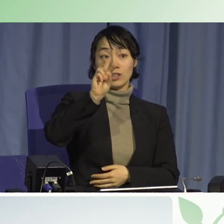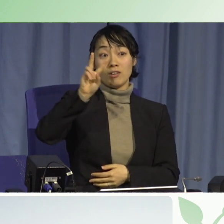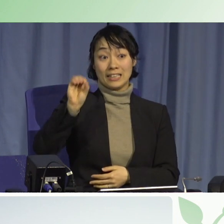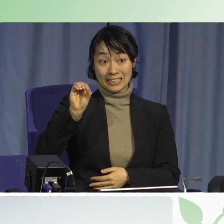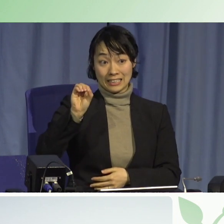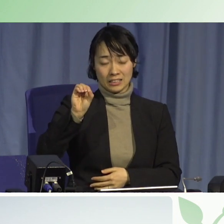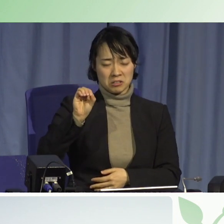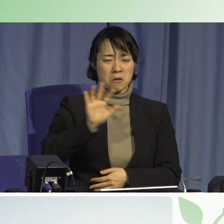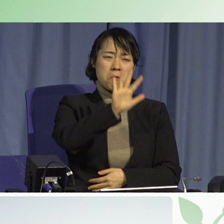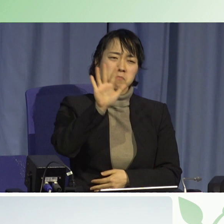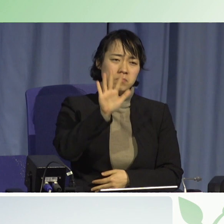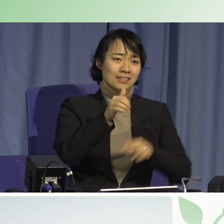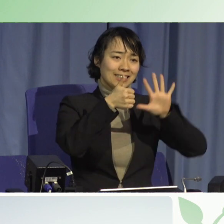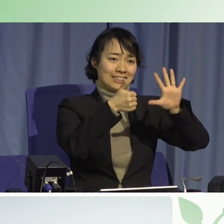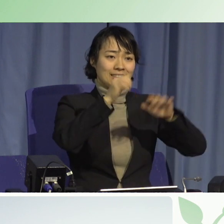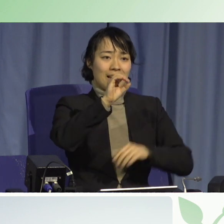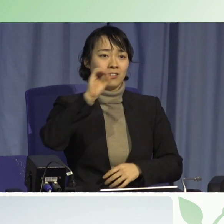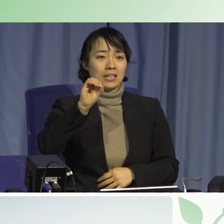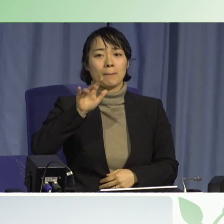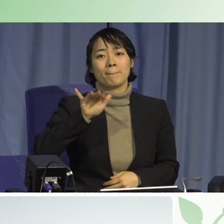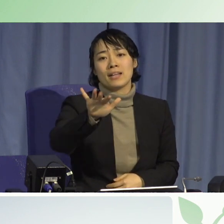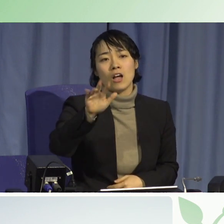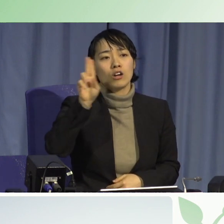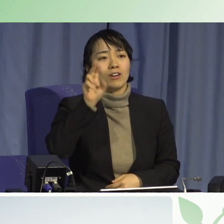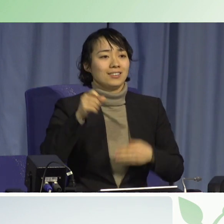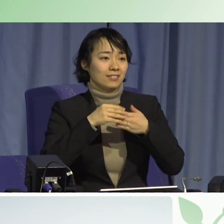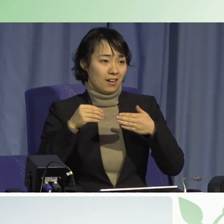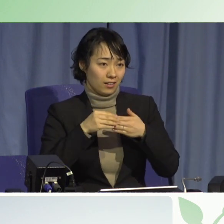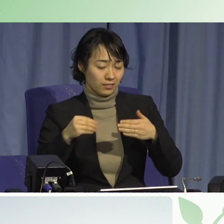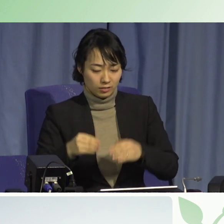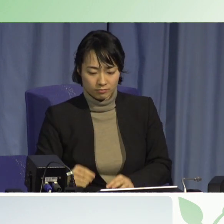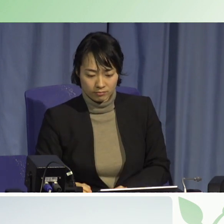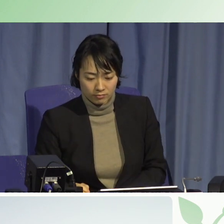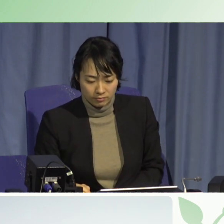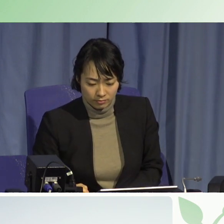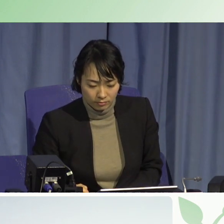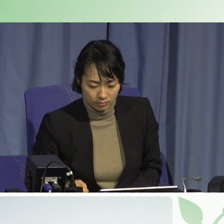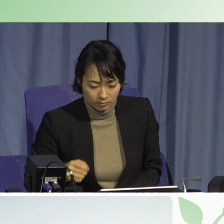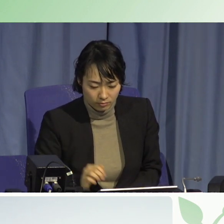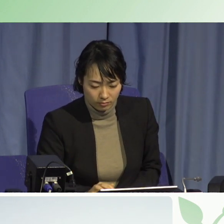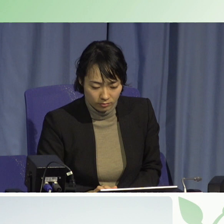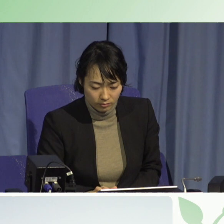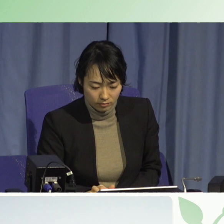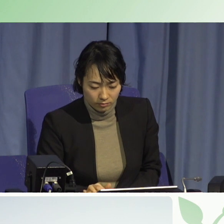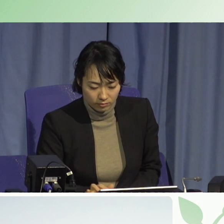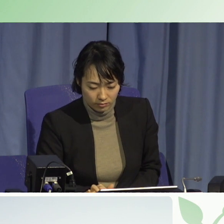Our annual budget for 2020 is around $600 million US.